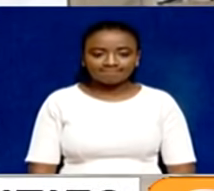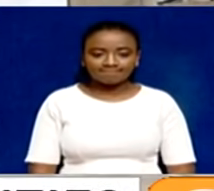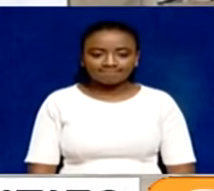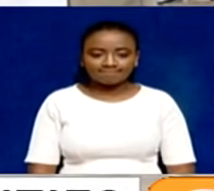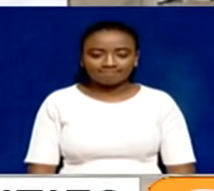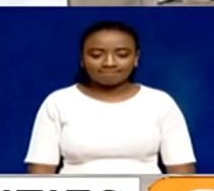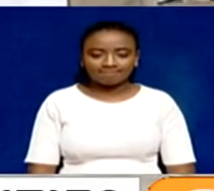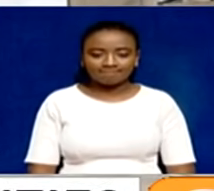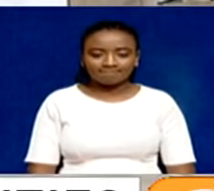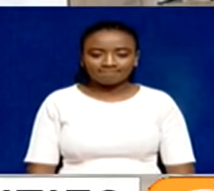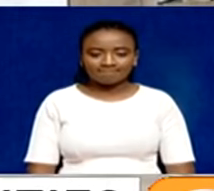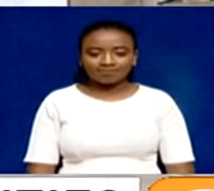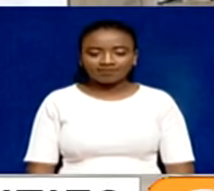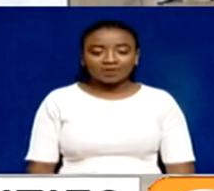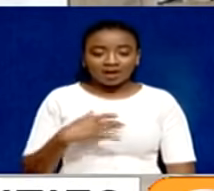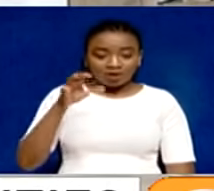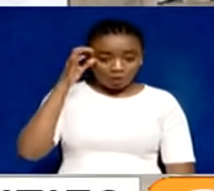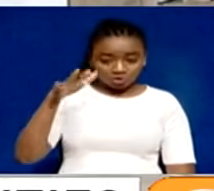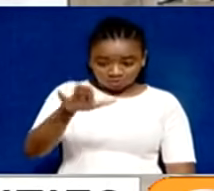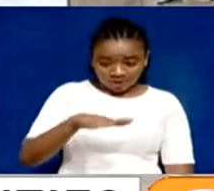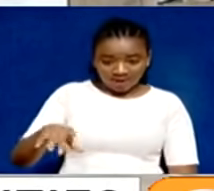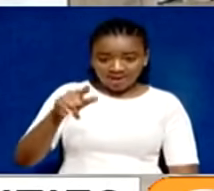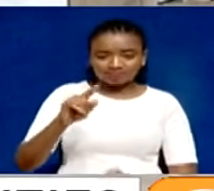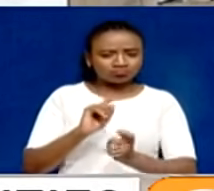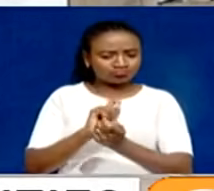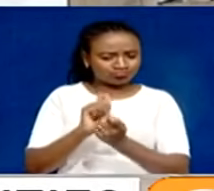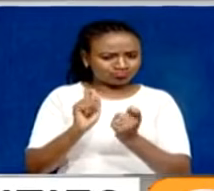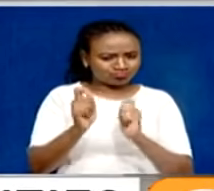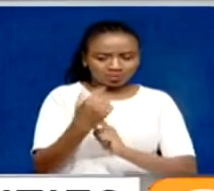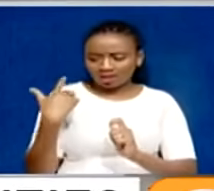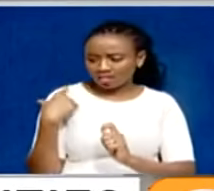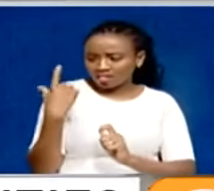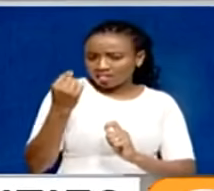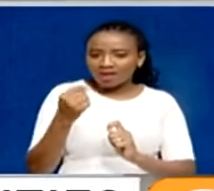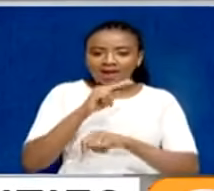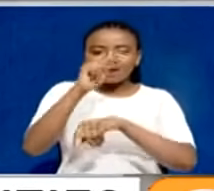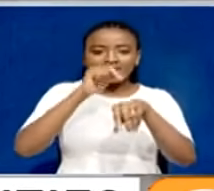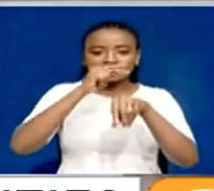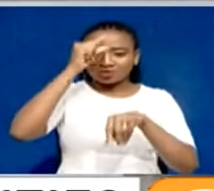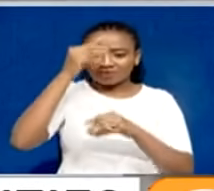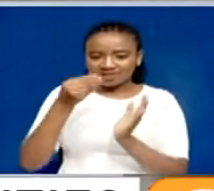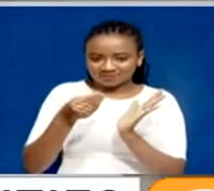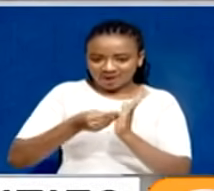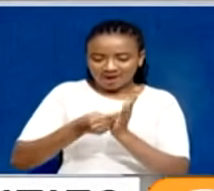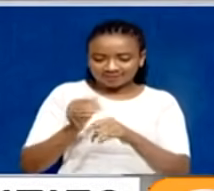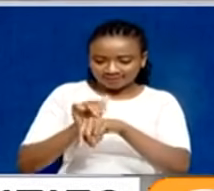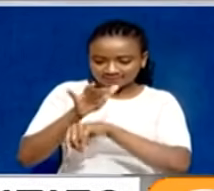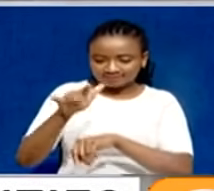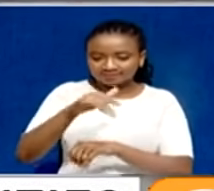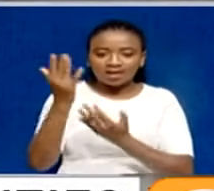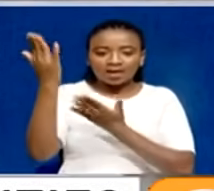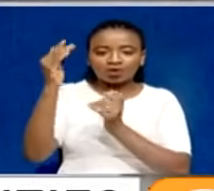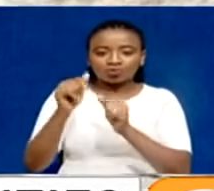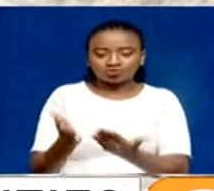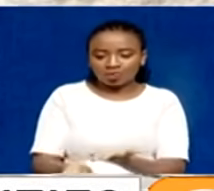The coastal counties have experienced a significant transformation over the last few years. The national government has invested in the region with the hope of